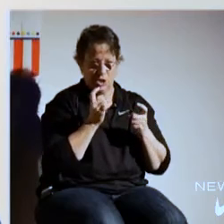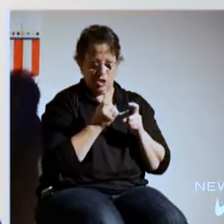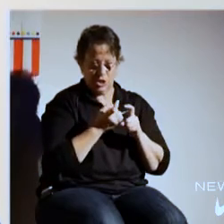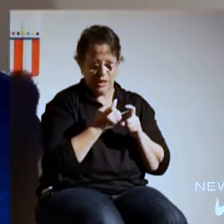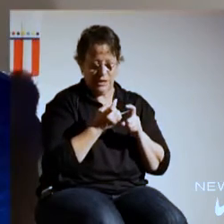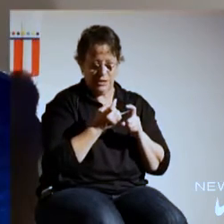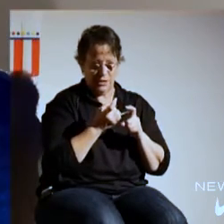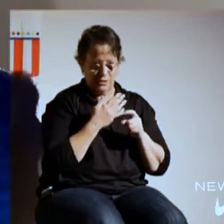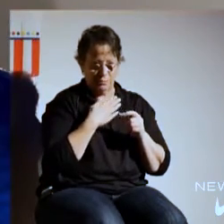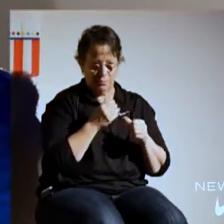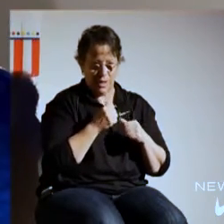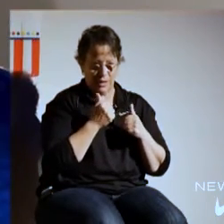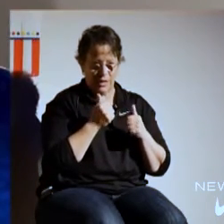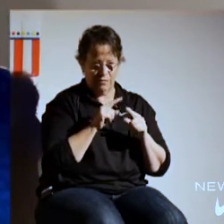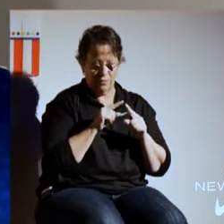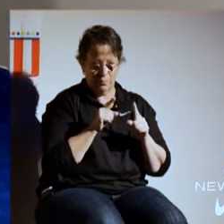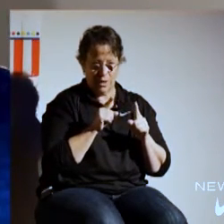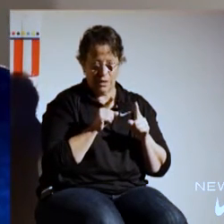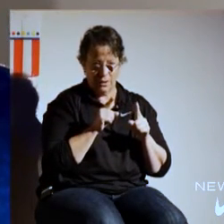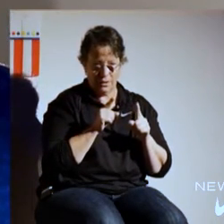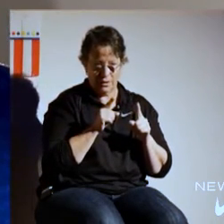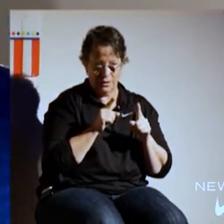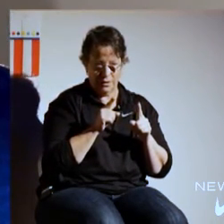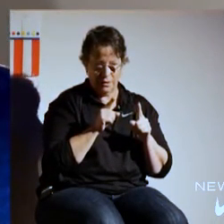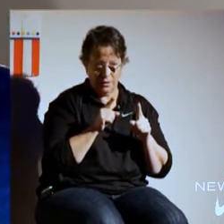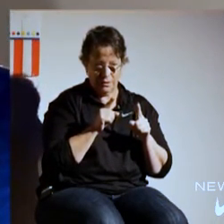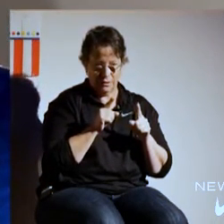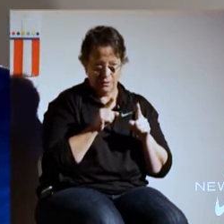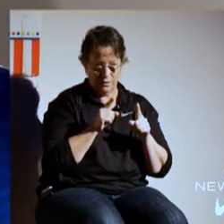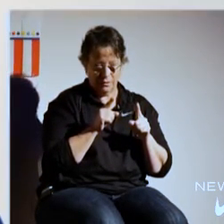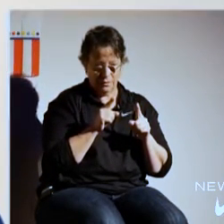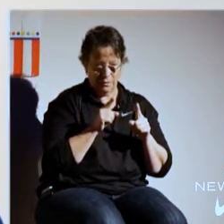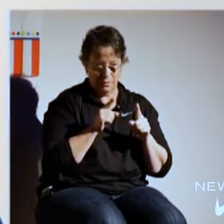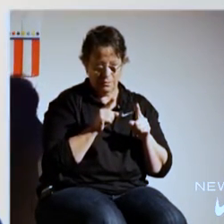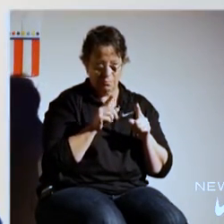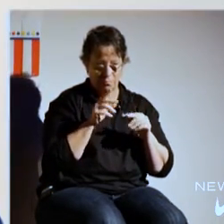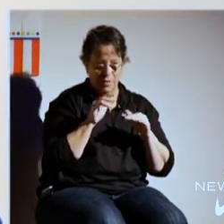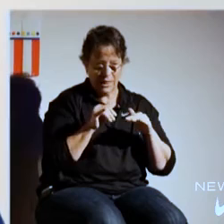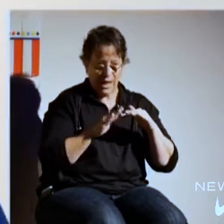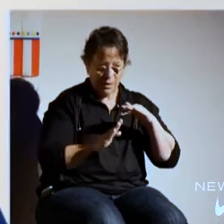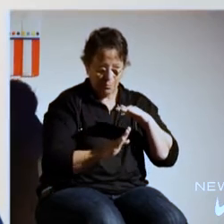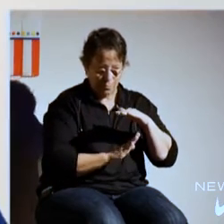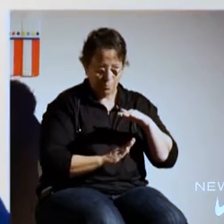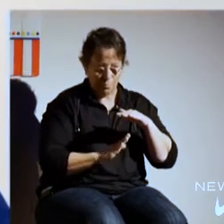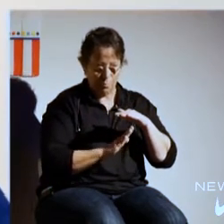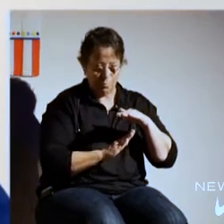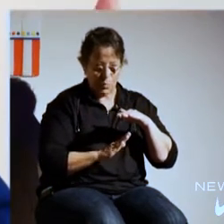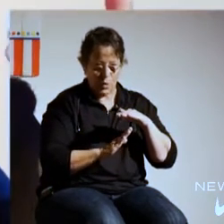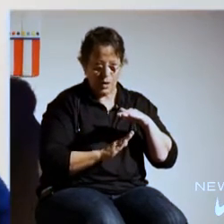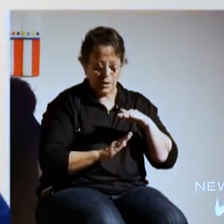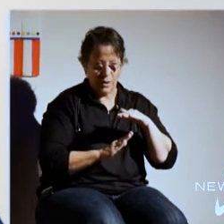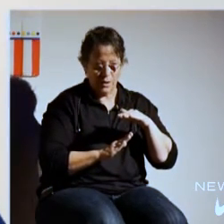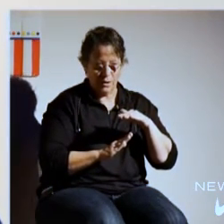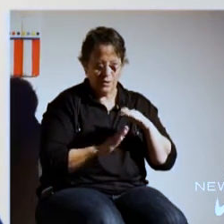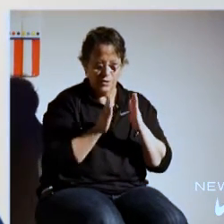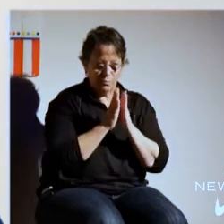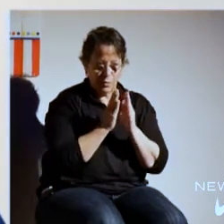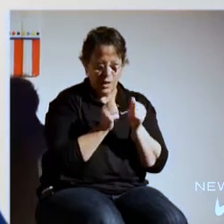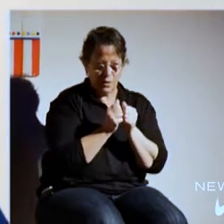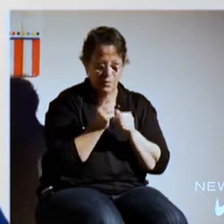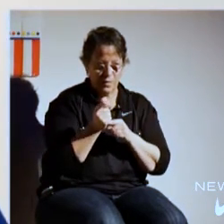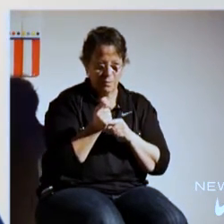rock bottom and to be able to pray with them as they were able to just let all that